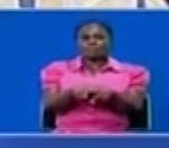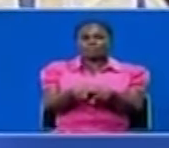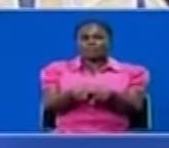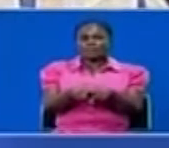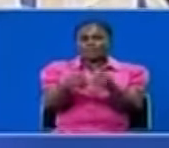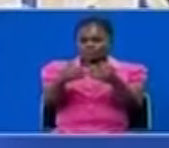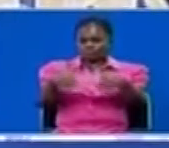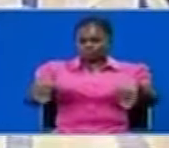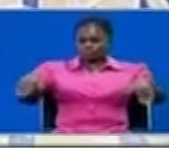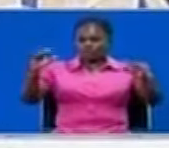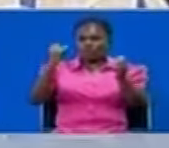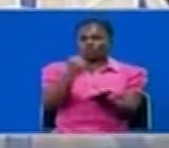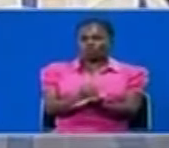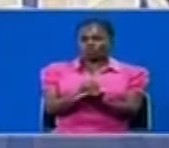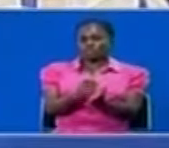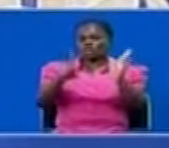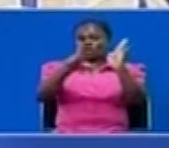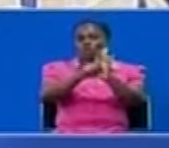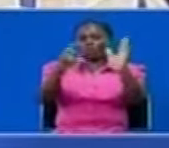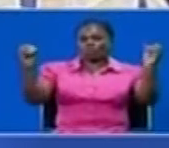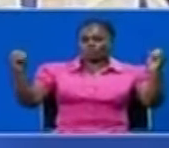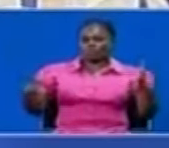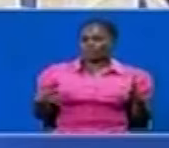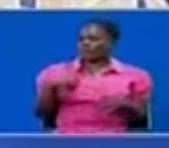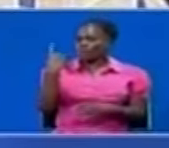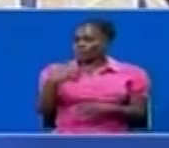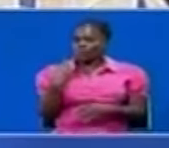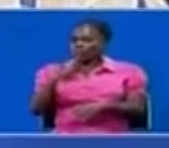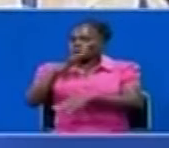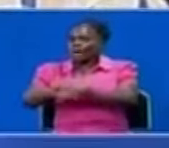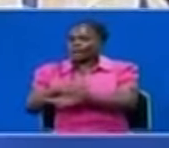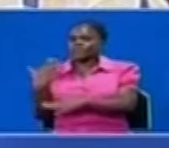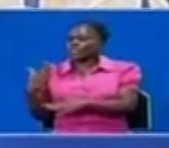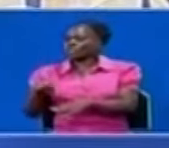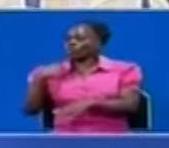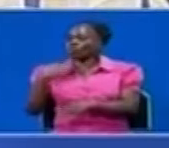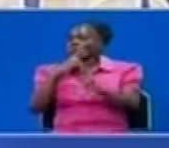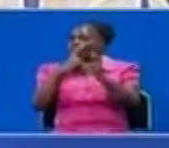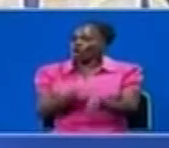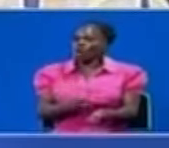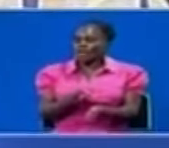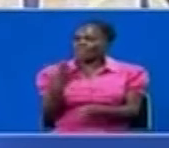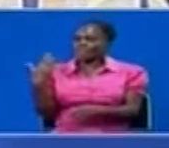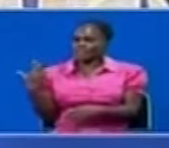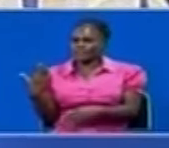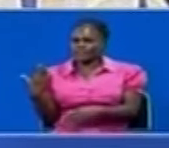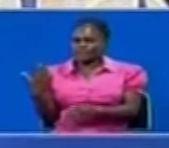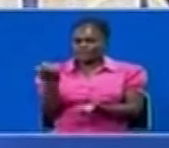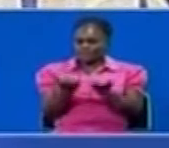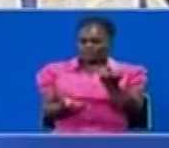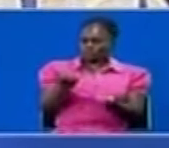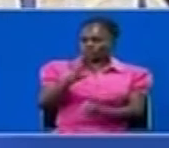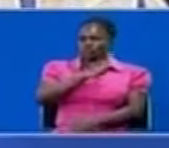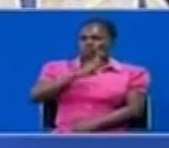independent offices, the law is very clear on who is the procurement evaluation